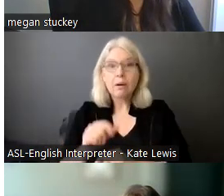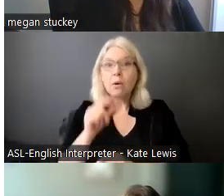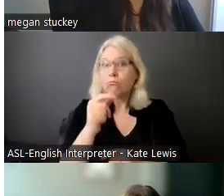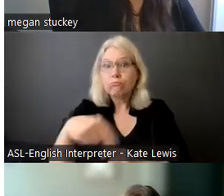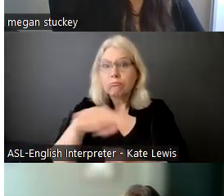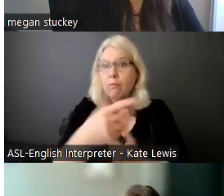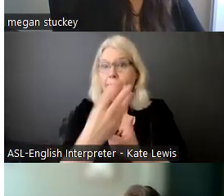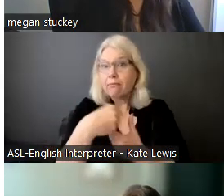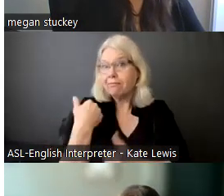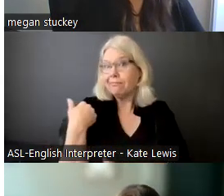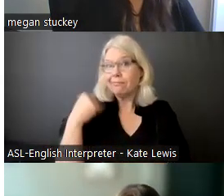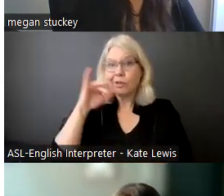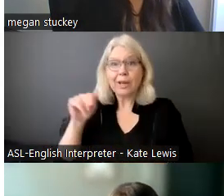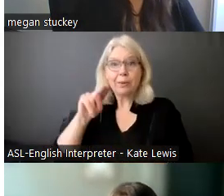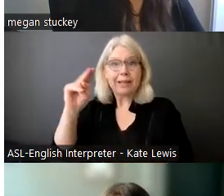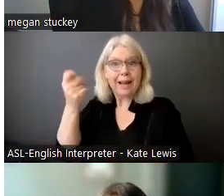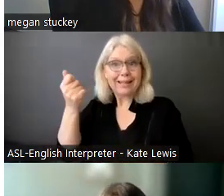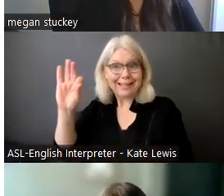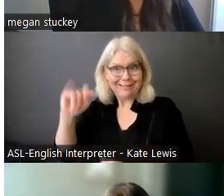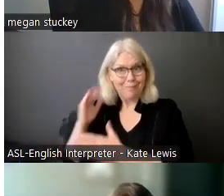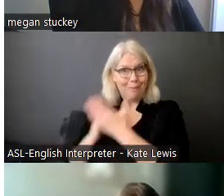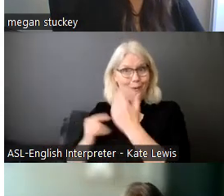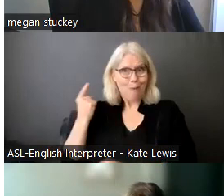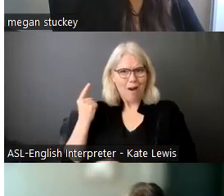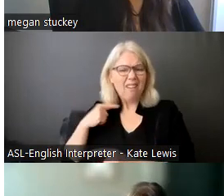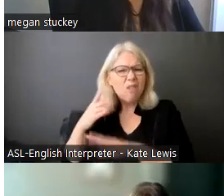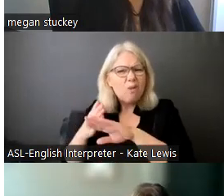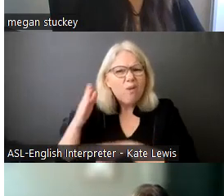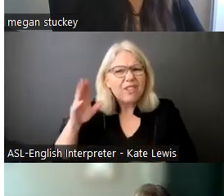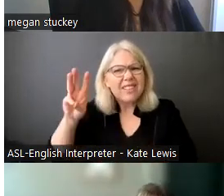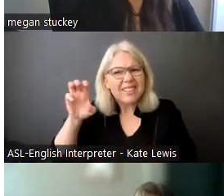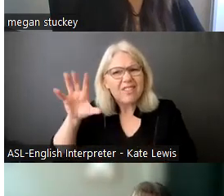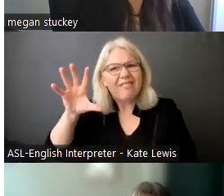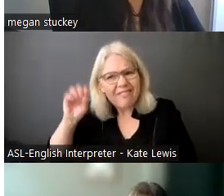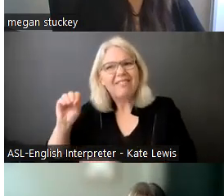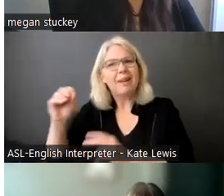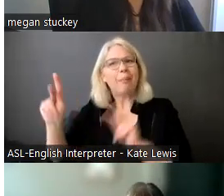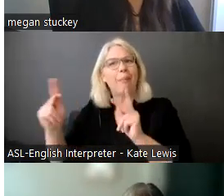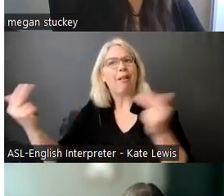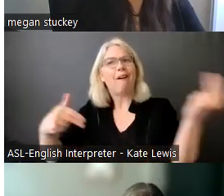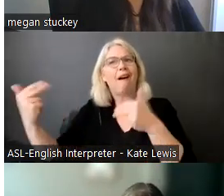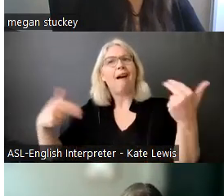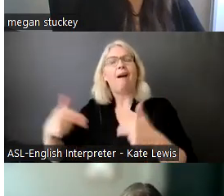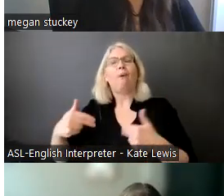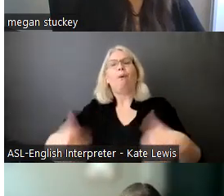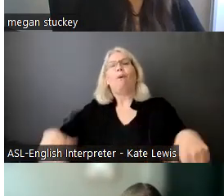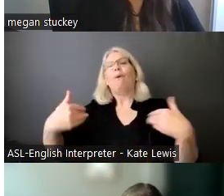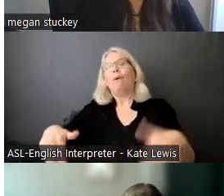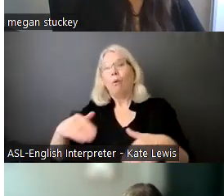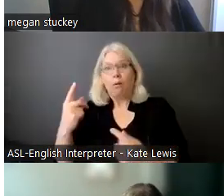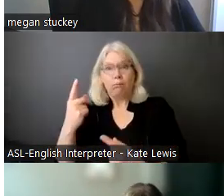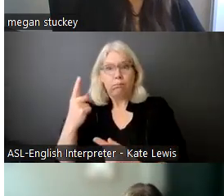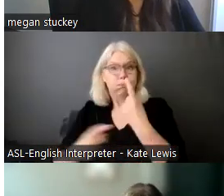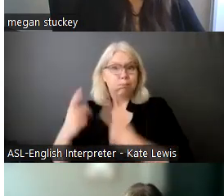session of our webinar where over 650 attendees registered, and we were asked so many very